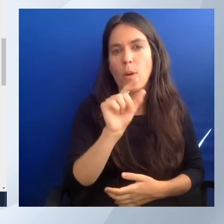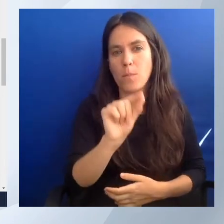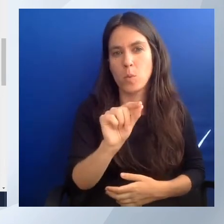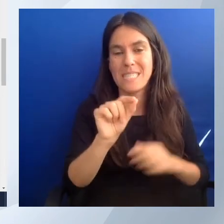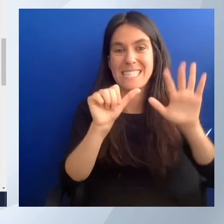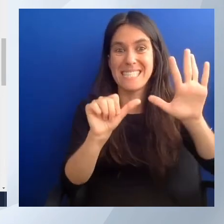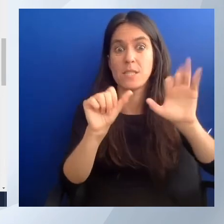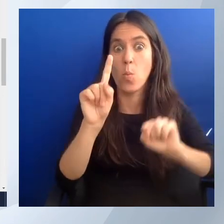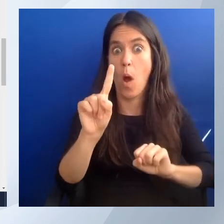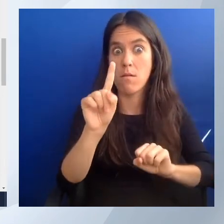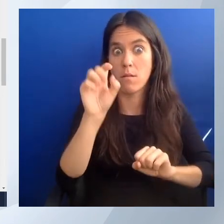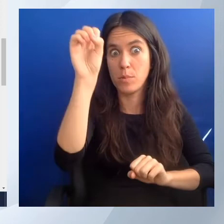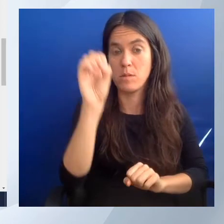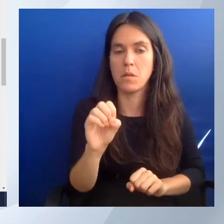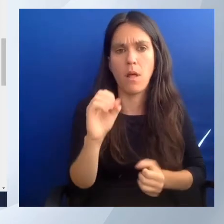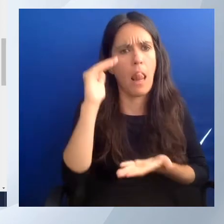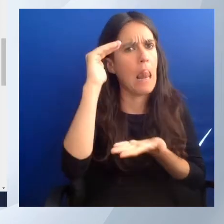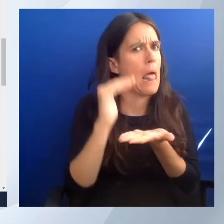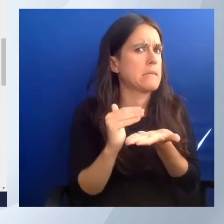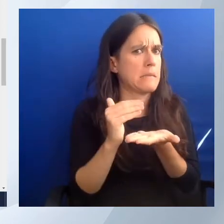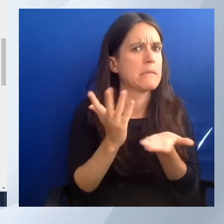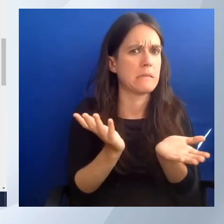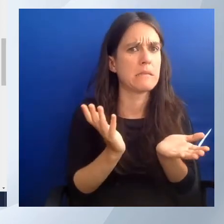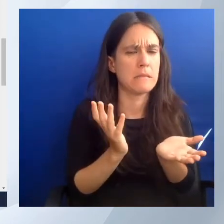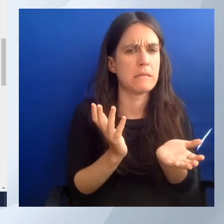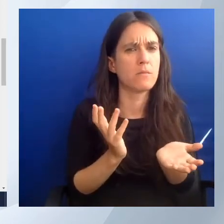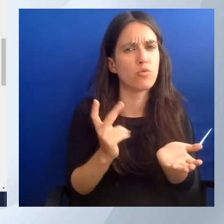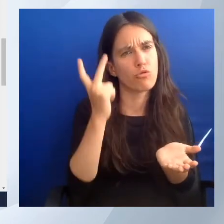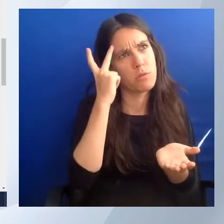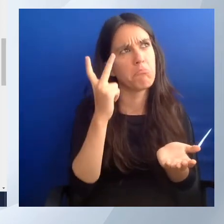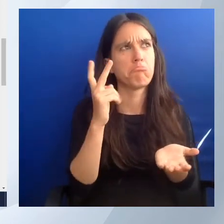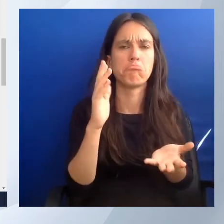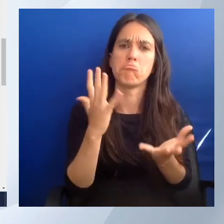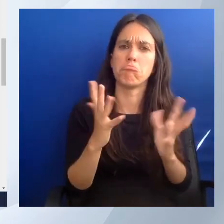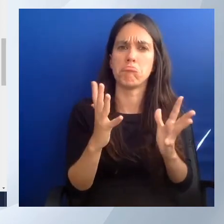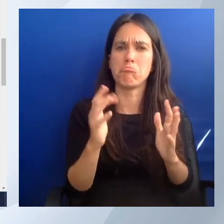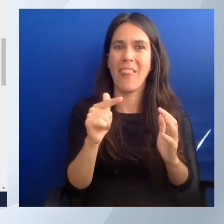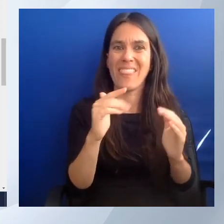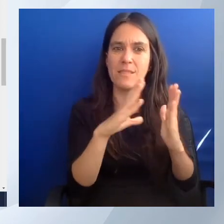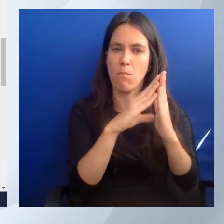less. So overall, you could say that this model has become somewhat more